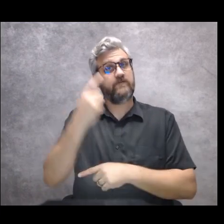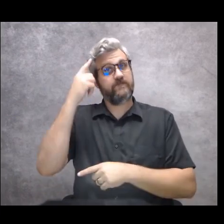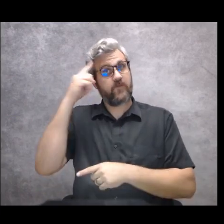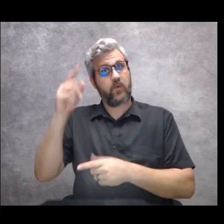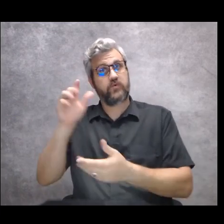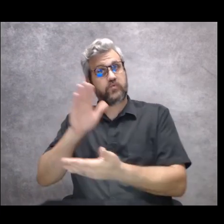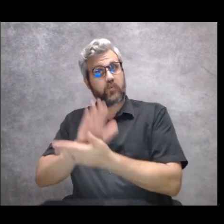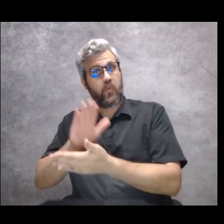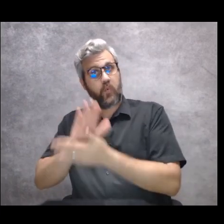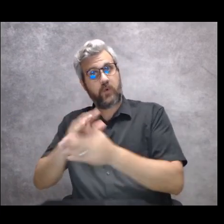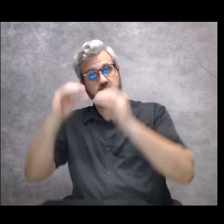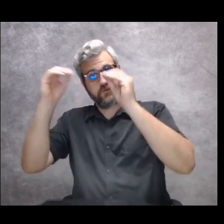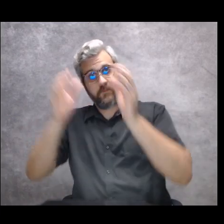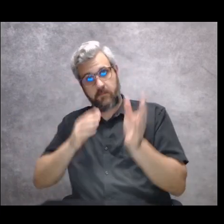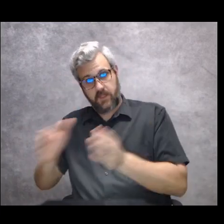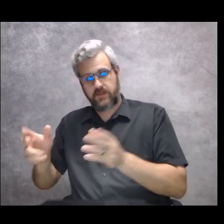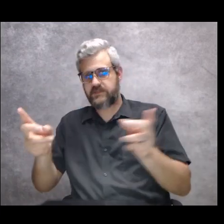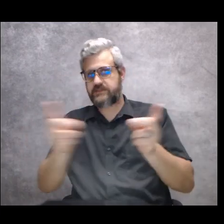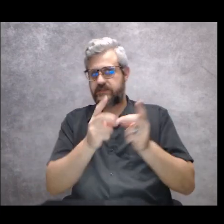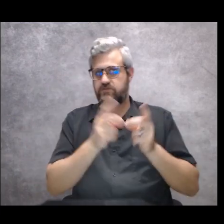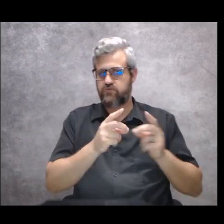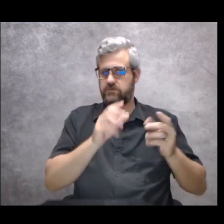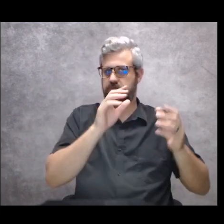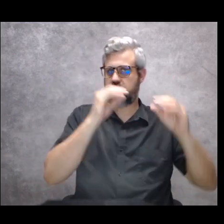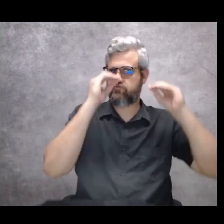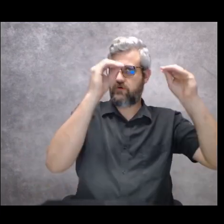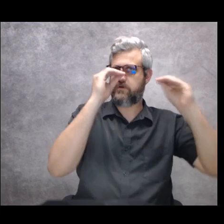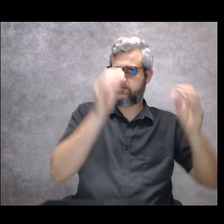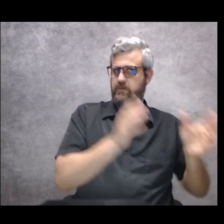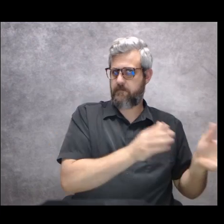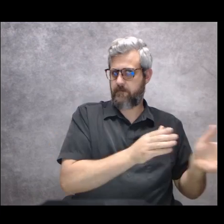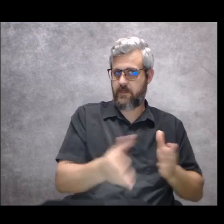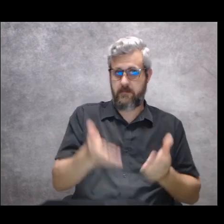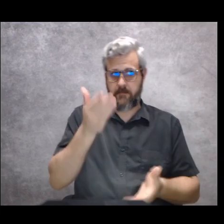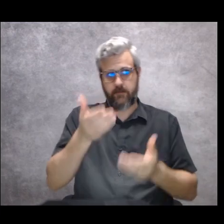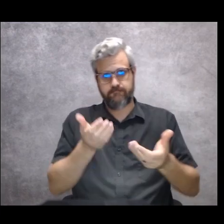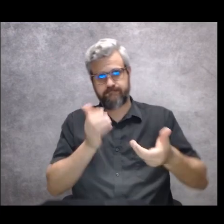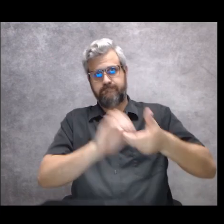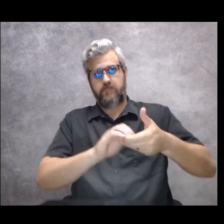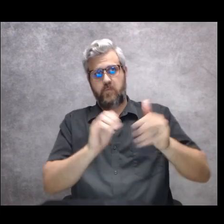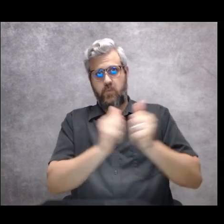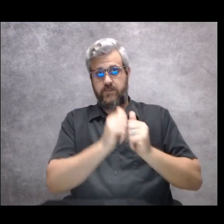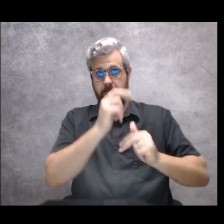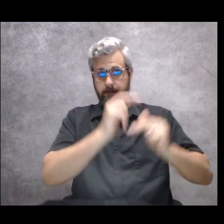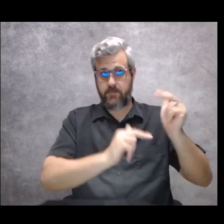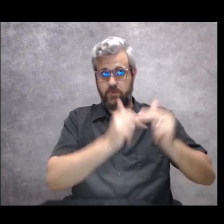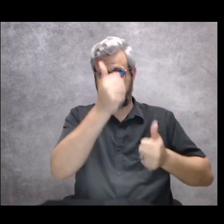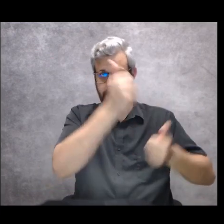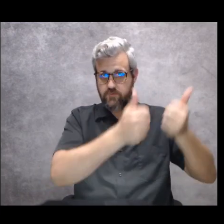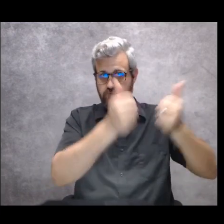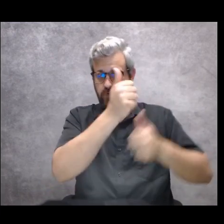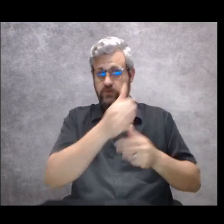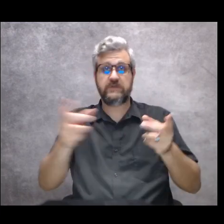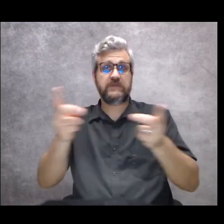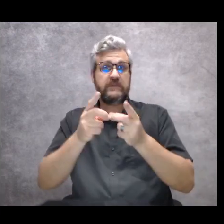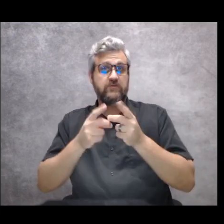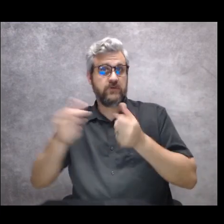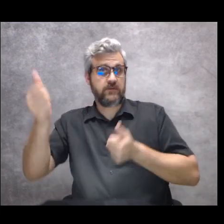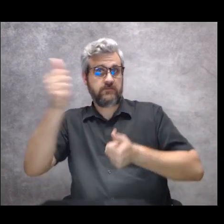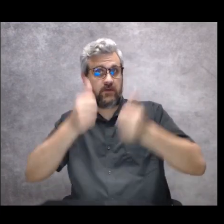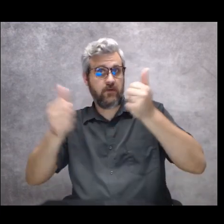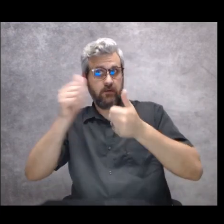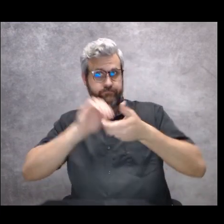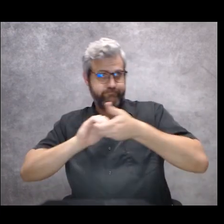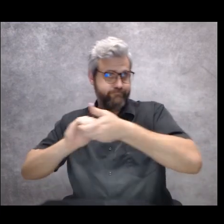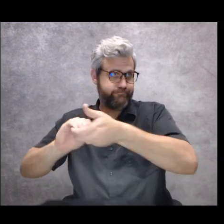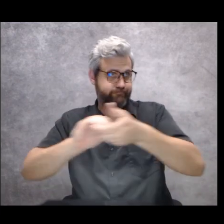You may want to collaborate with building and district administrators and plan how the data will be used in the instructional planning for GT